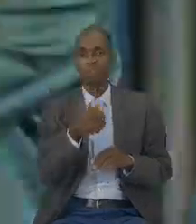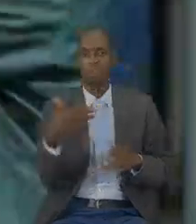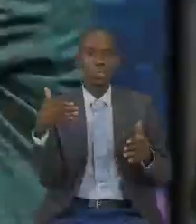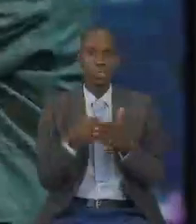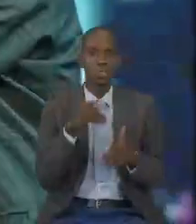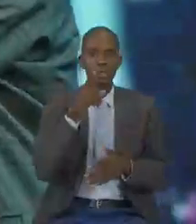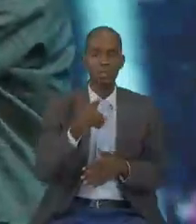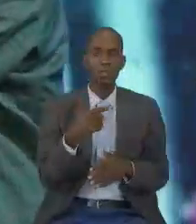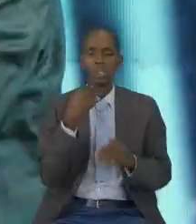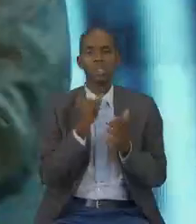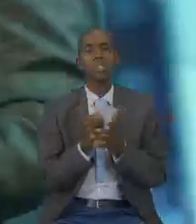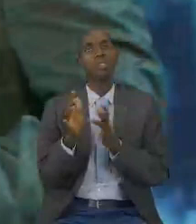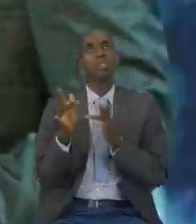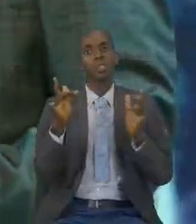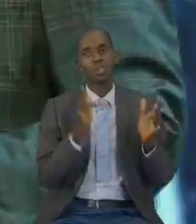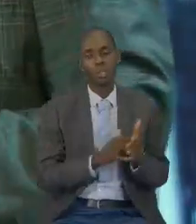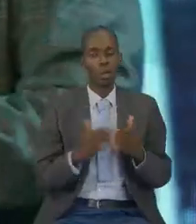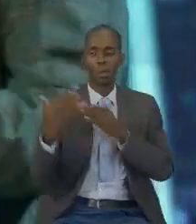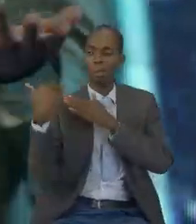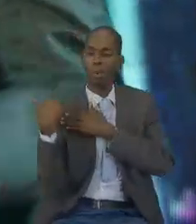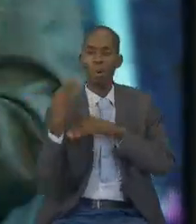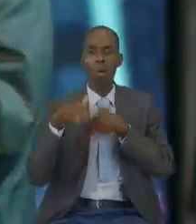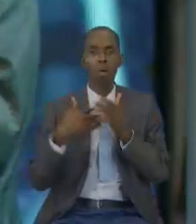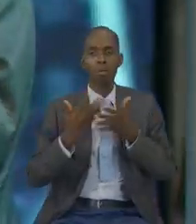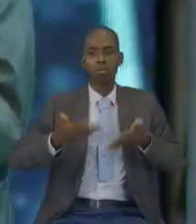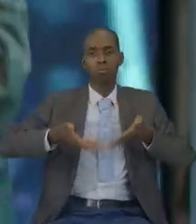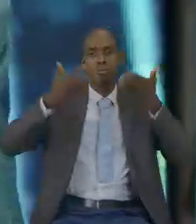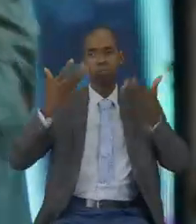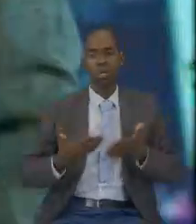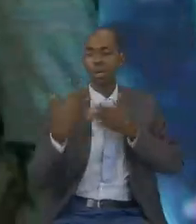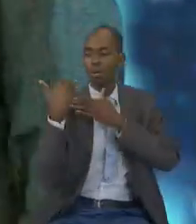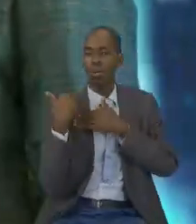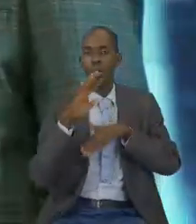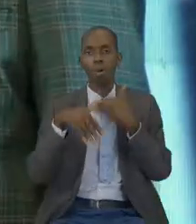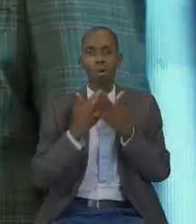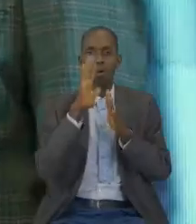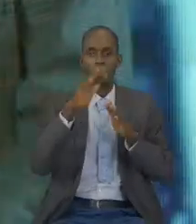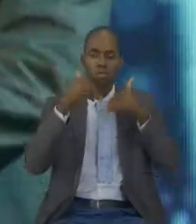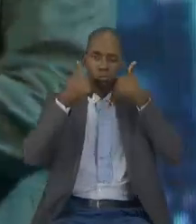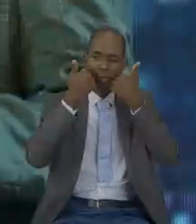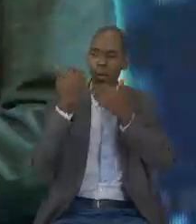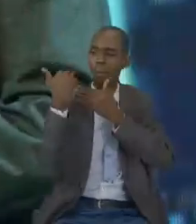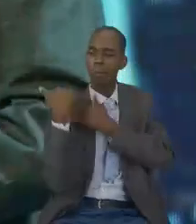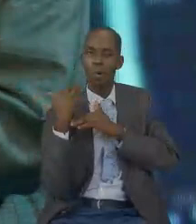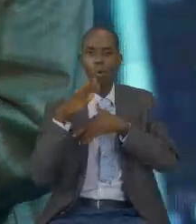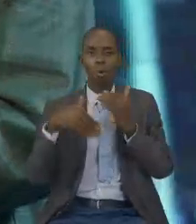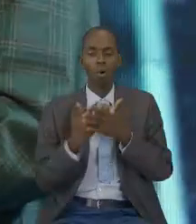said Jesus bore all your load. He bore all your shame. He bore all your guilt. He bore all